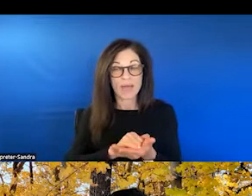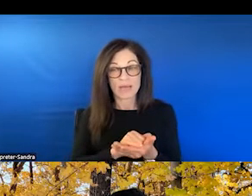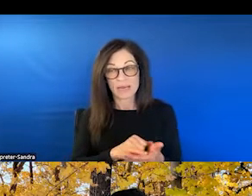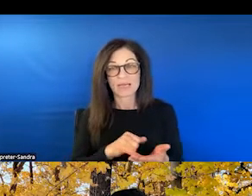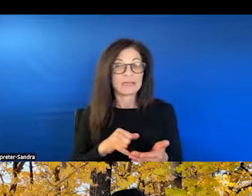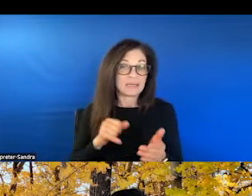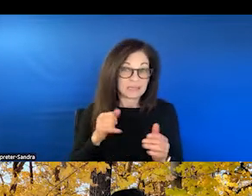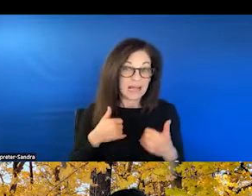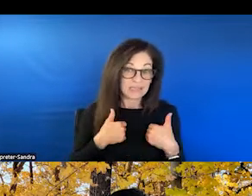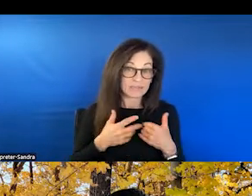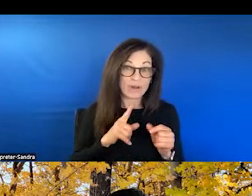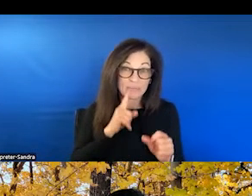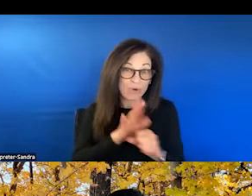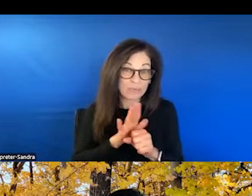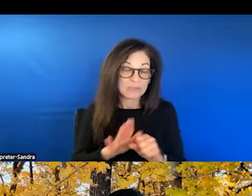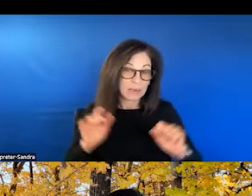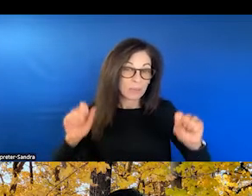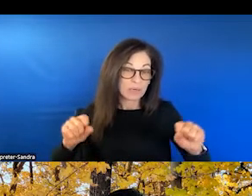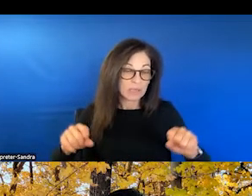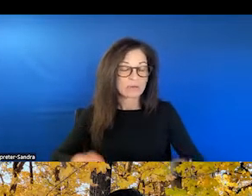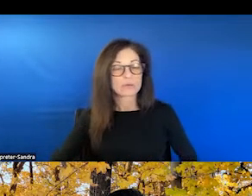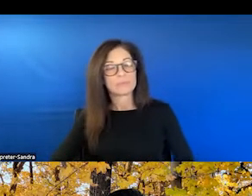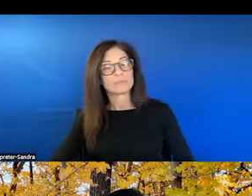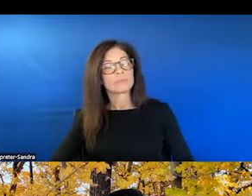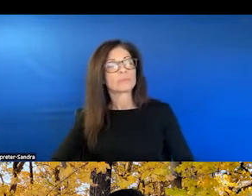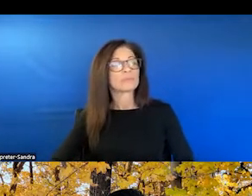potentials. Next slide.